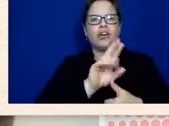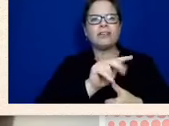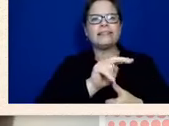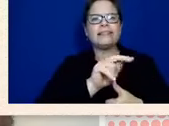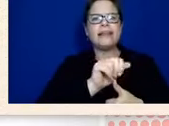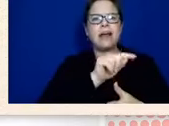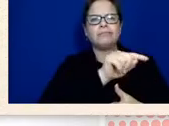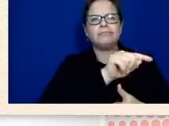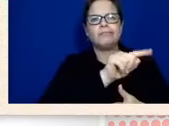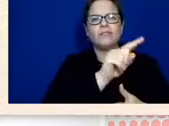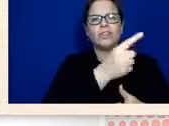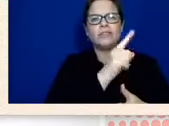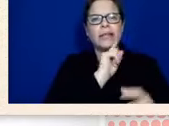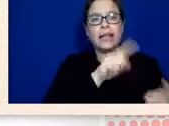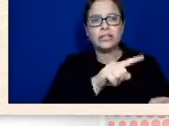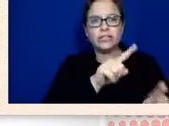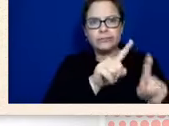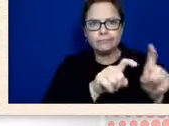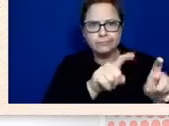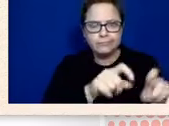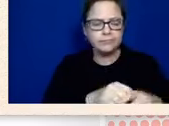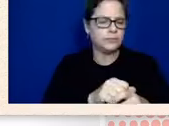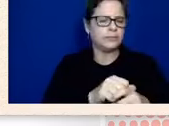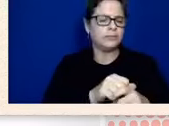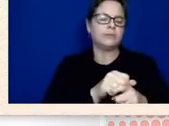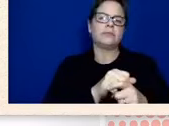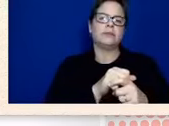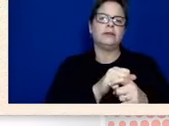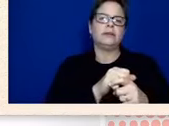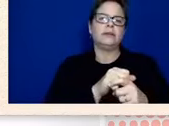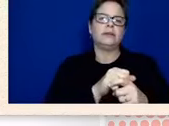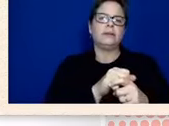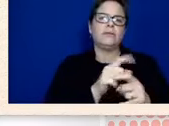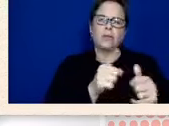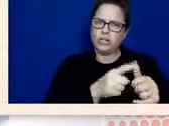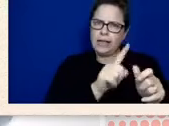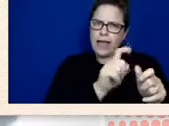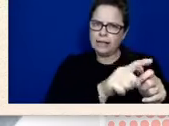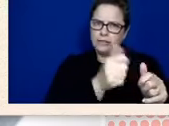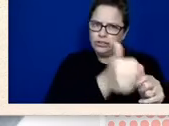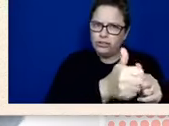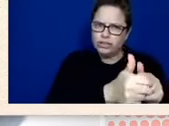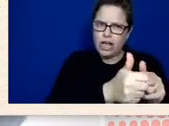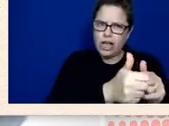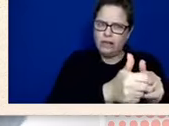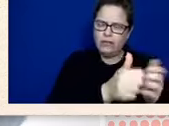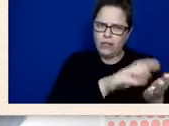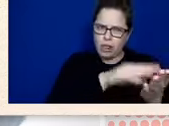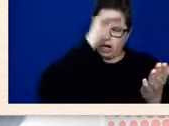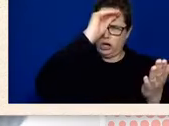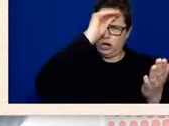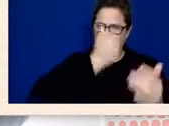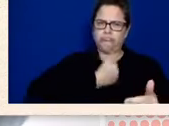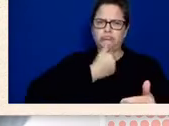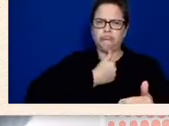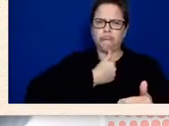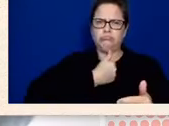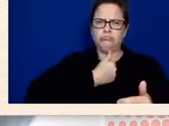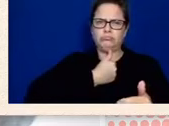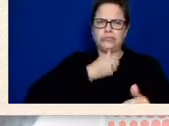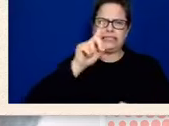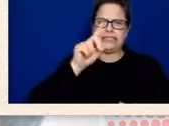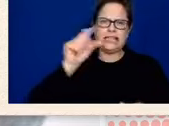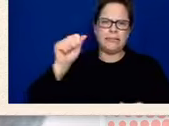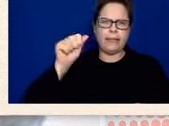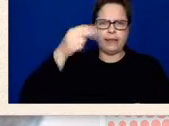I wanted to ask you, um, when you found out about your diagnosis, how did